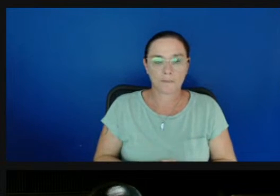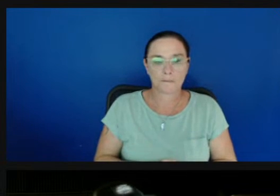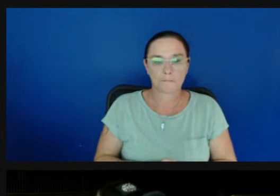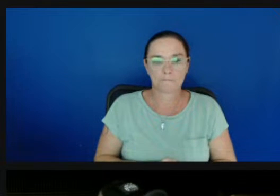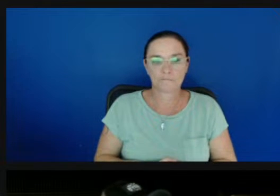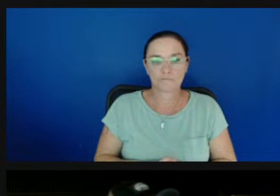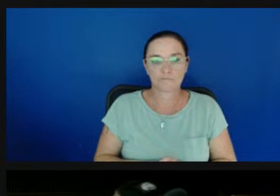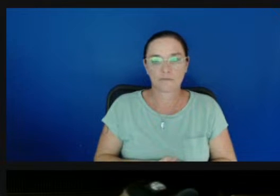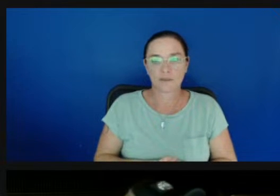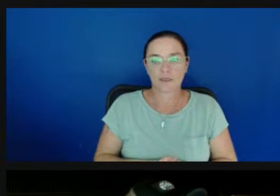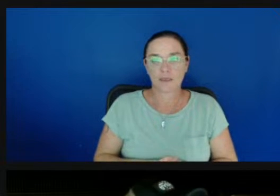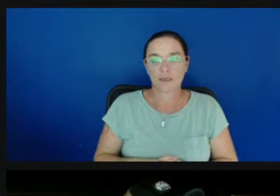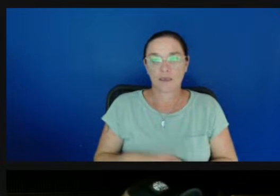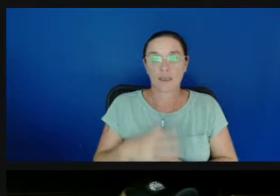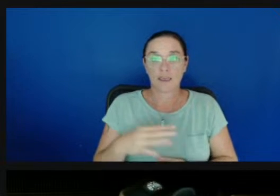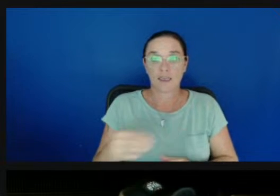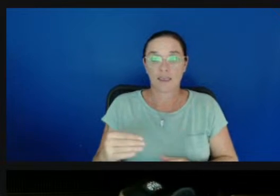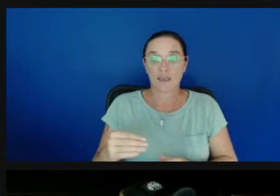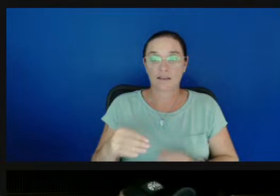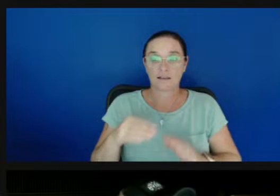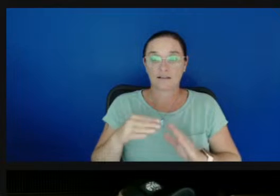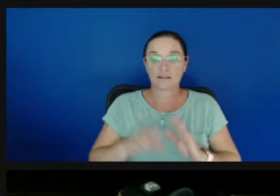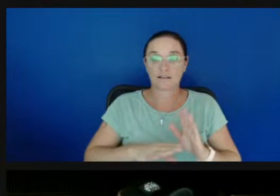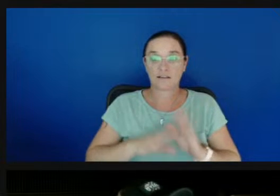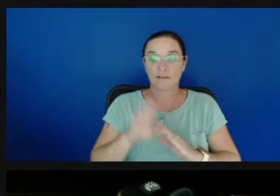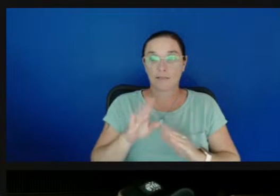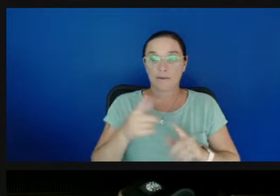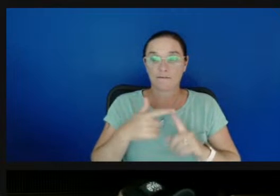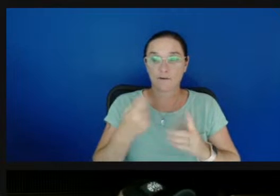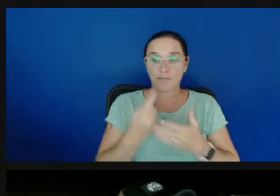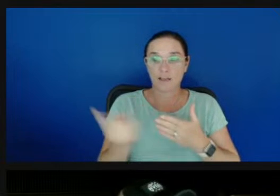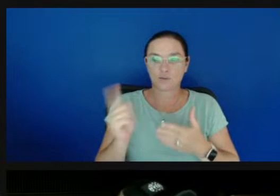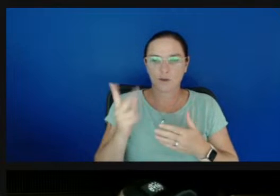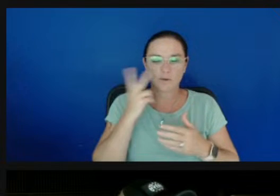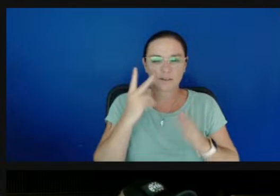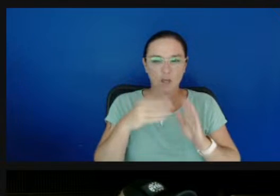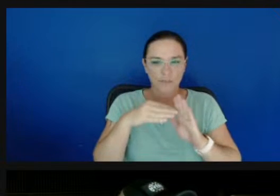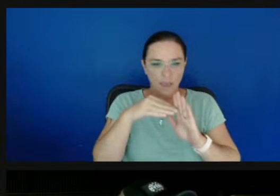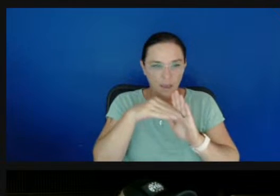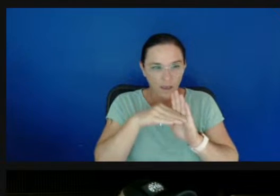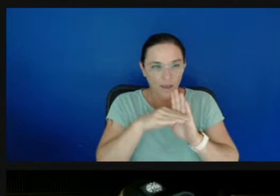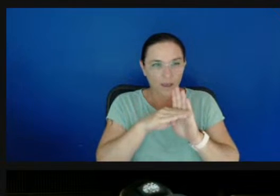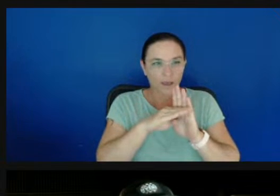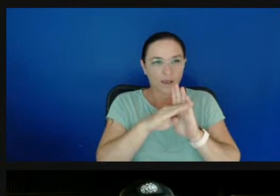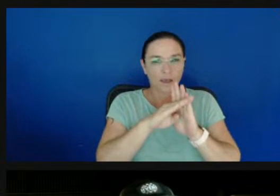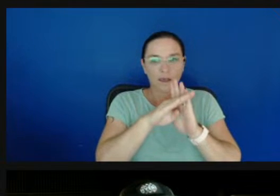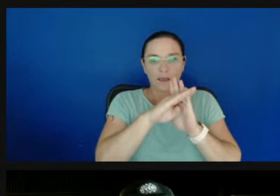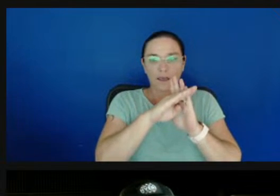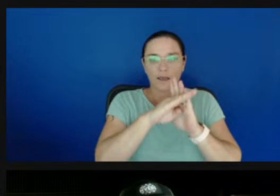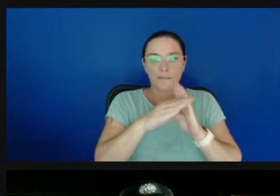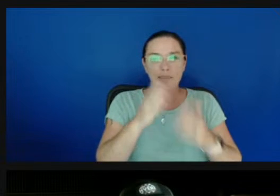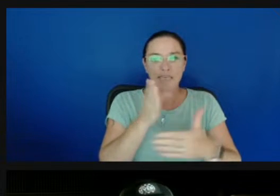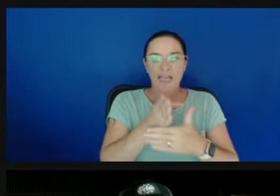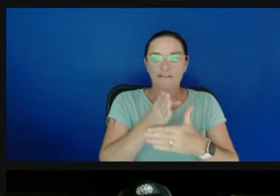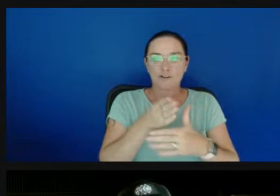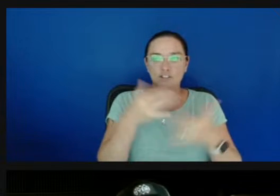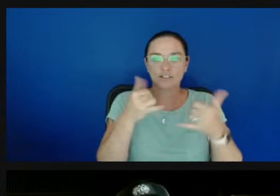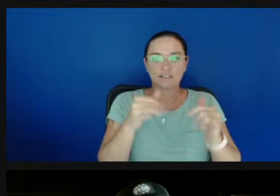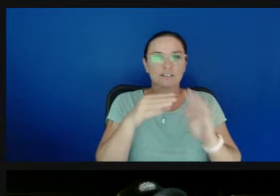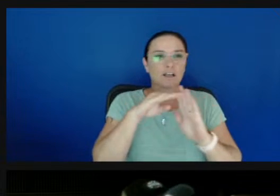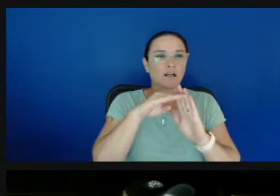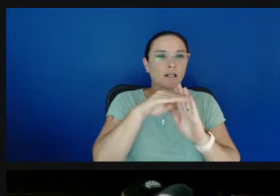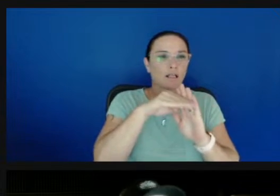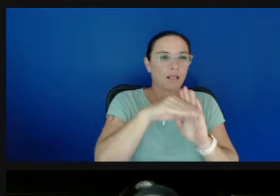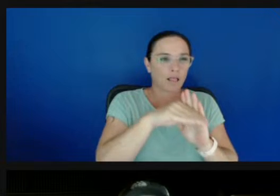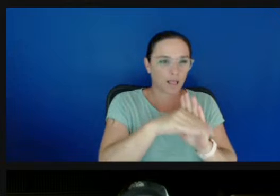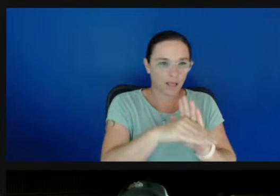developing what we saw last week, it looked like it might have been actually rising perhaps, and we noted that there was some noise in there, and here we can see that the average is still coming down with still that same